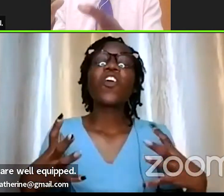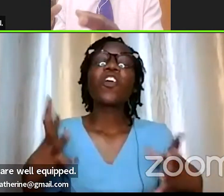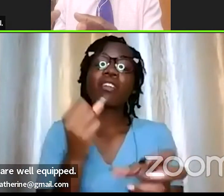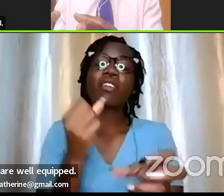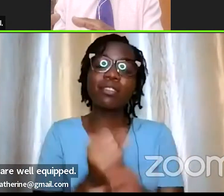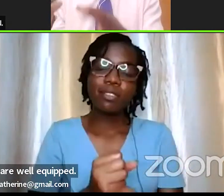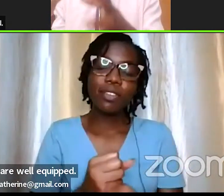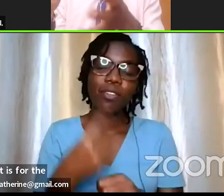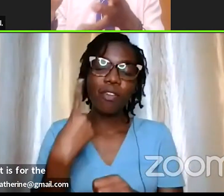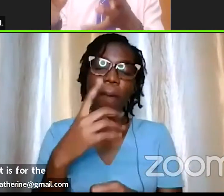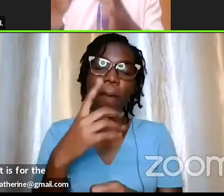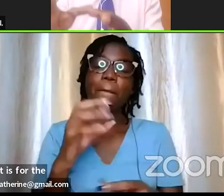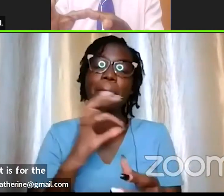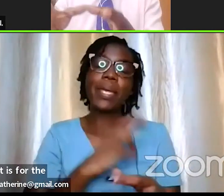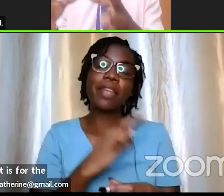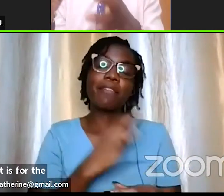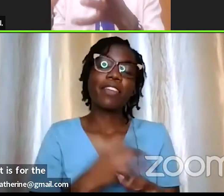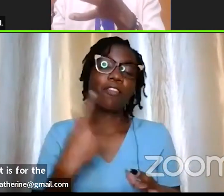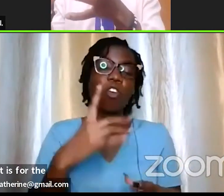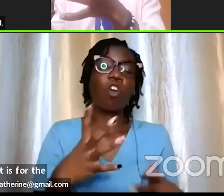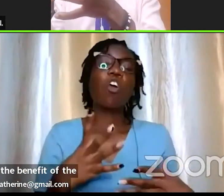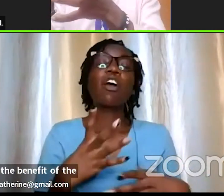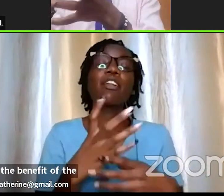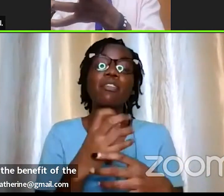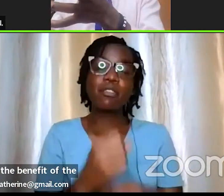of the organization. It frees